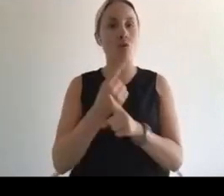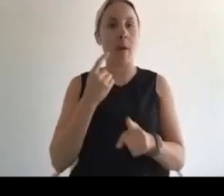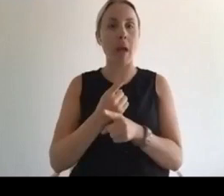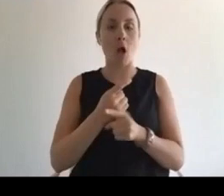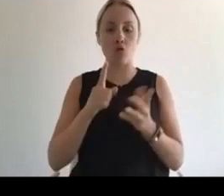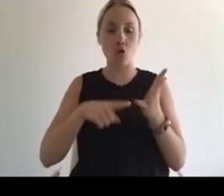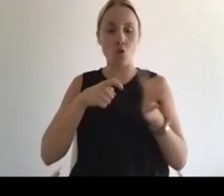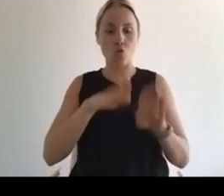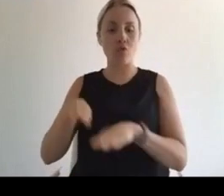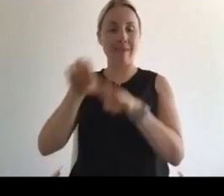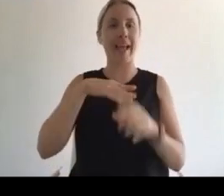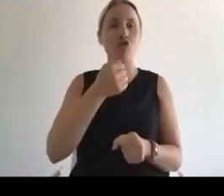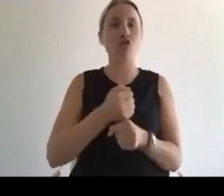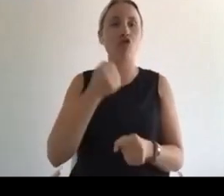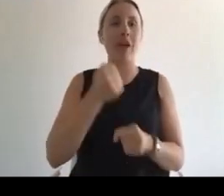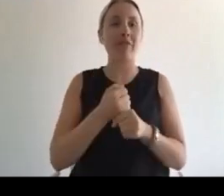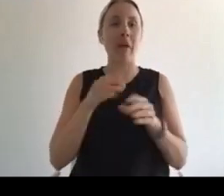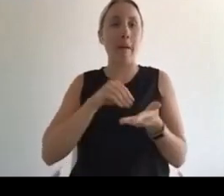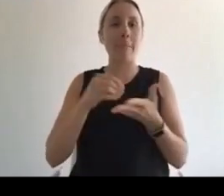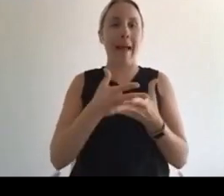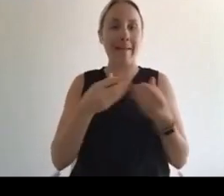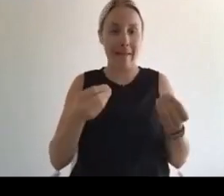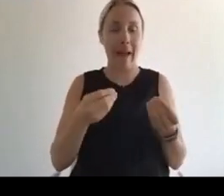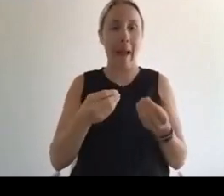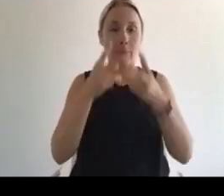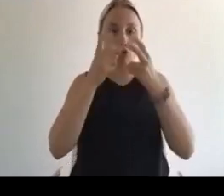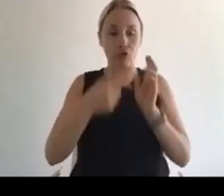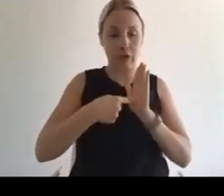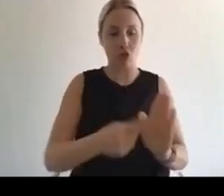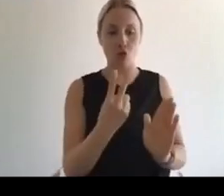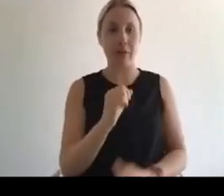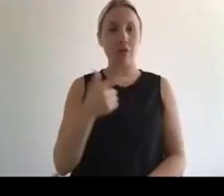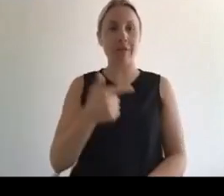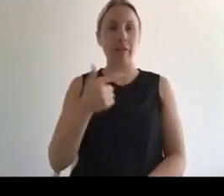to Eurostat in 2017 was at 21%.